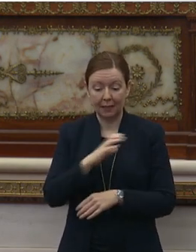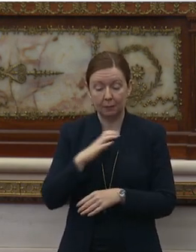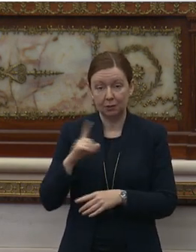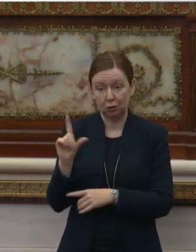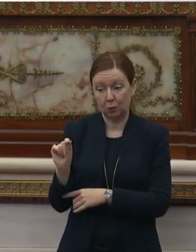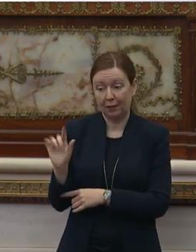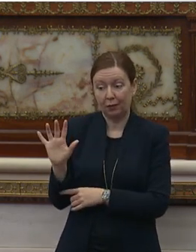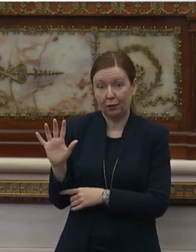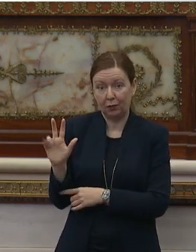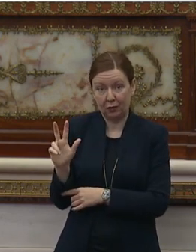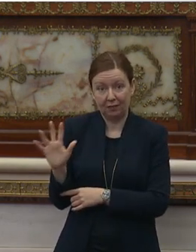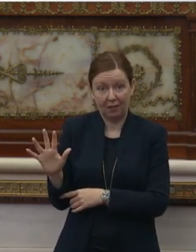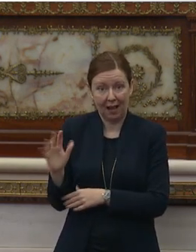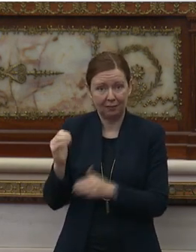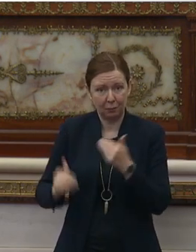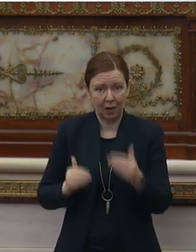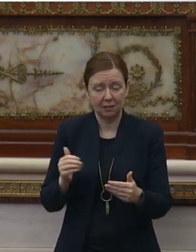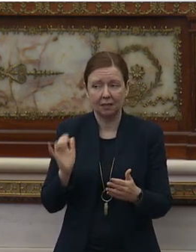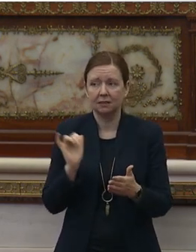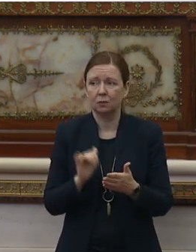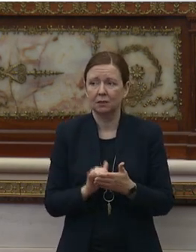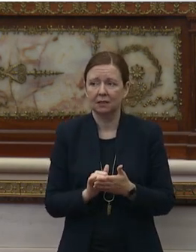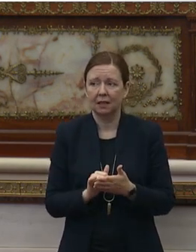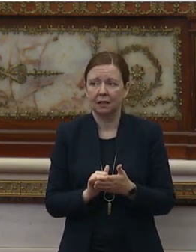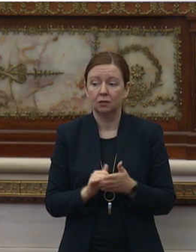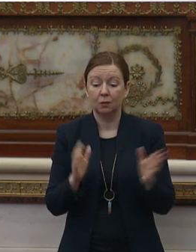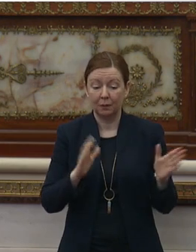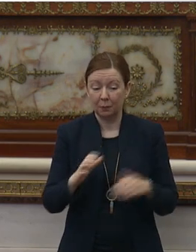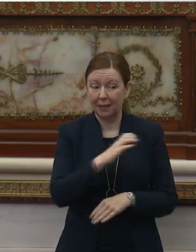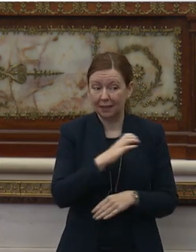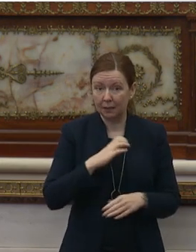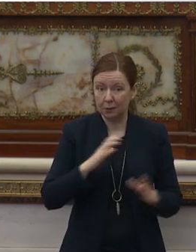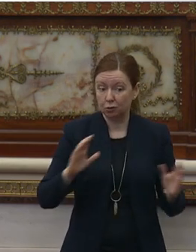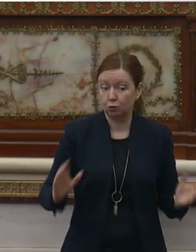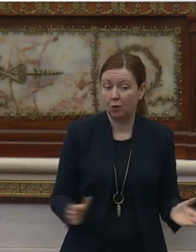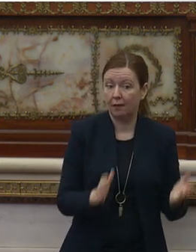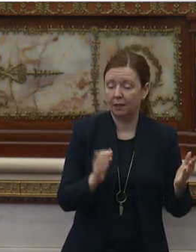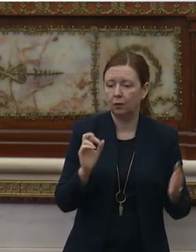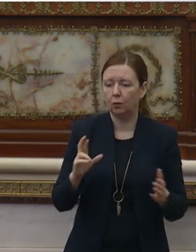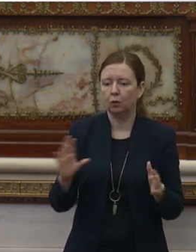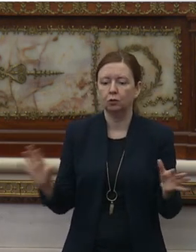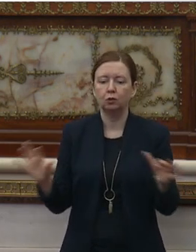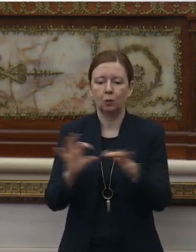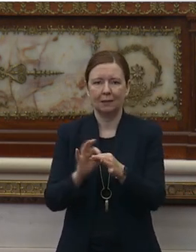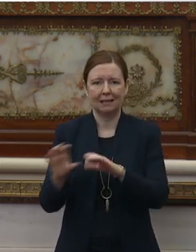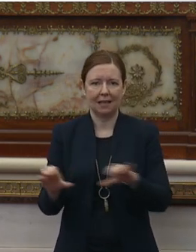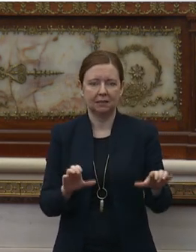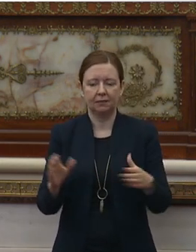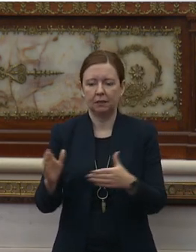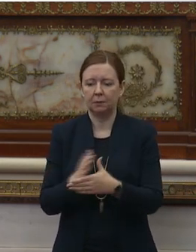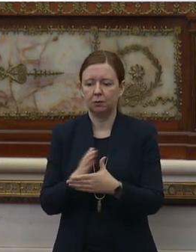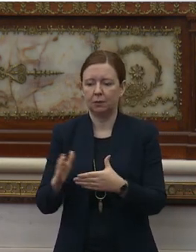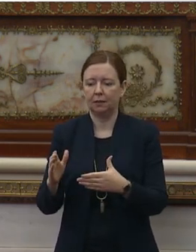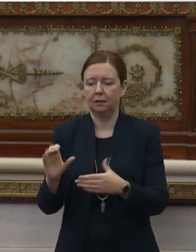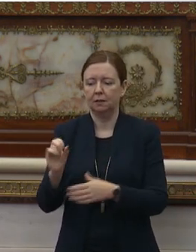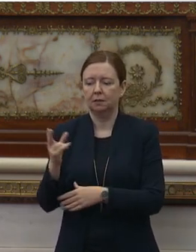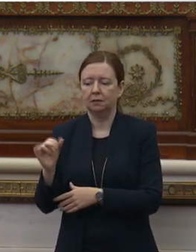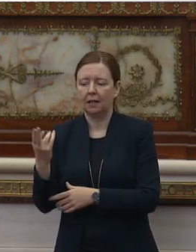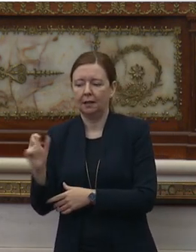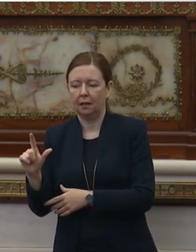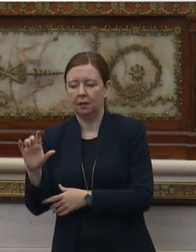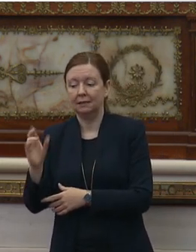2035 process? Was the Planning Commission driving this, or was this a joint activity between Society Hill